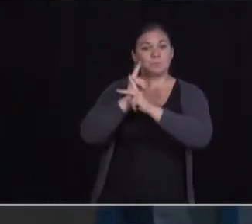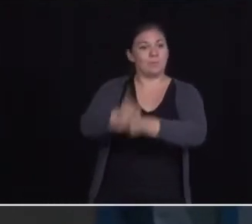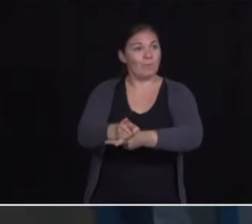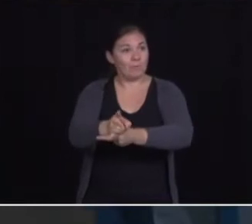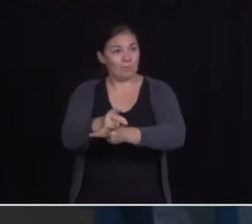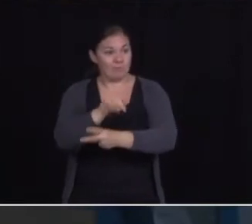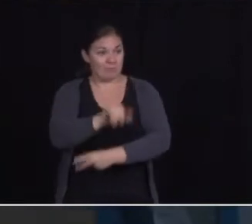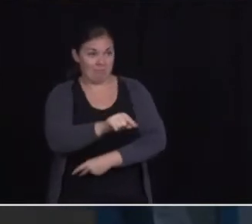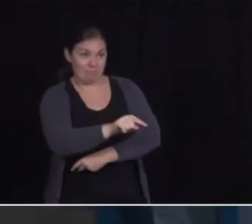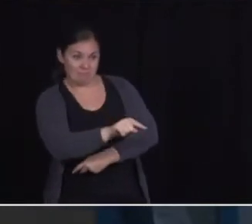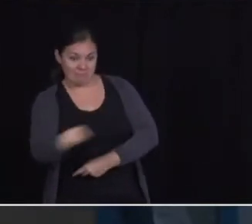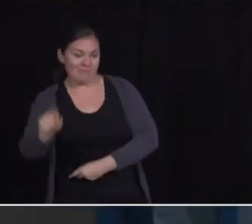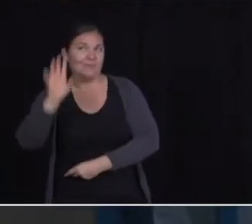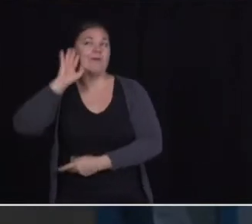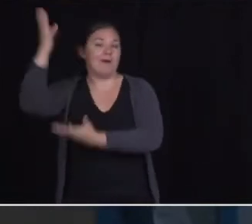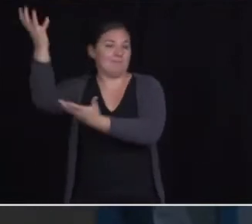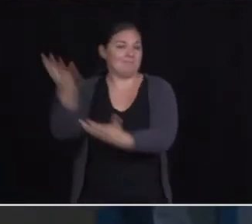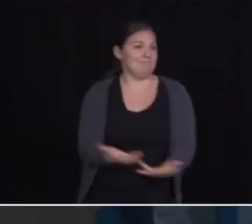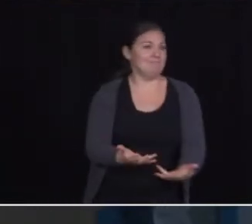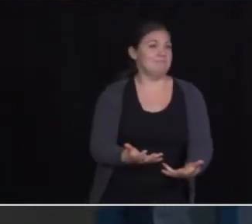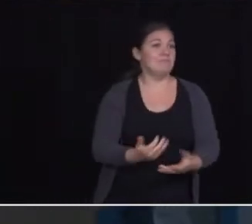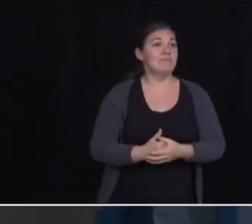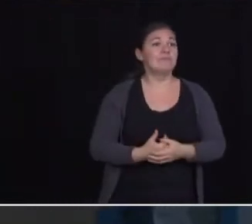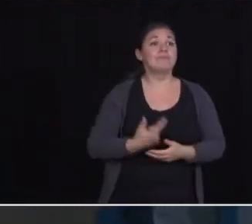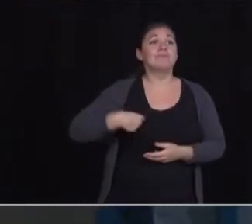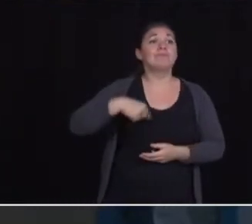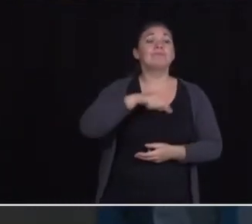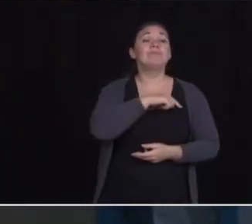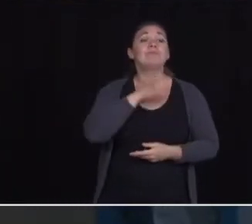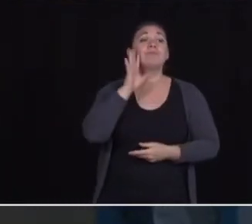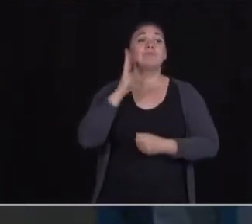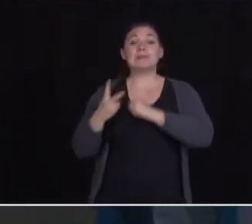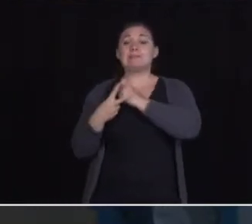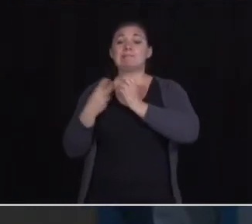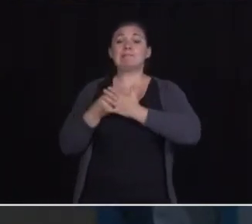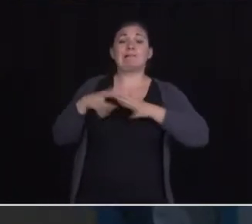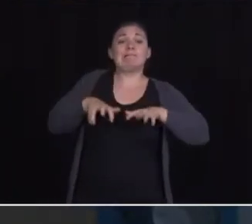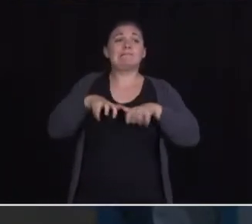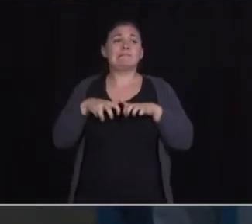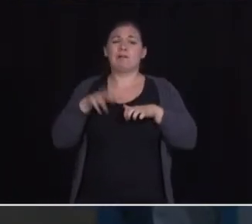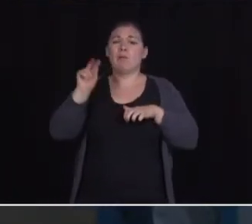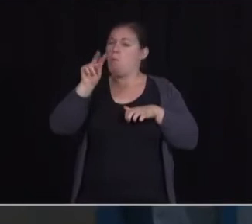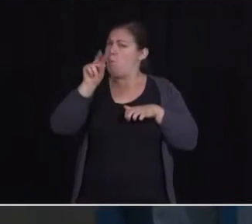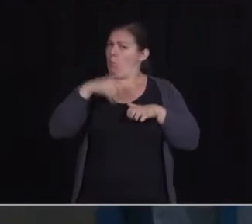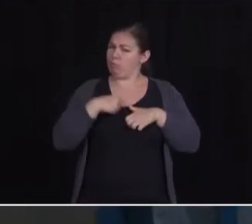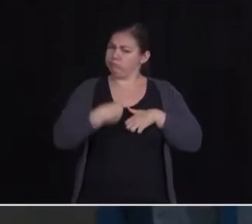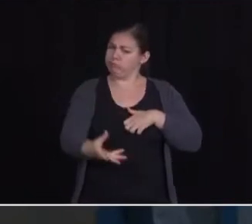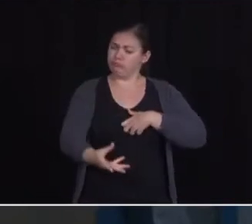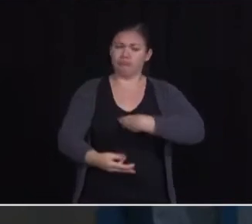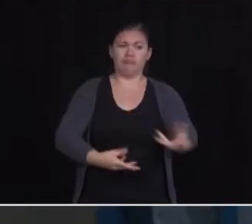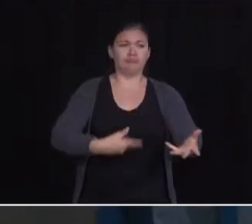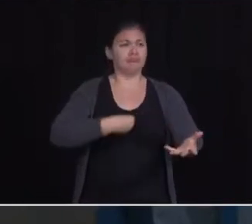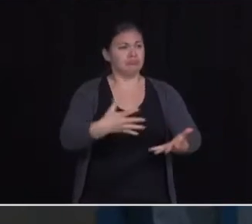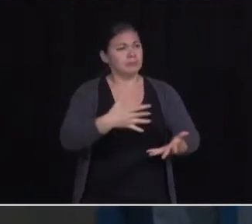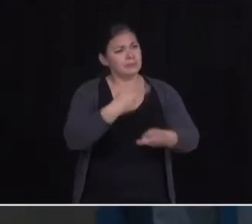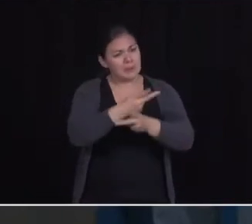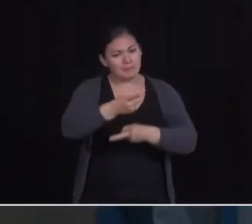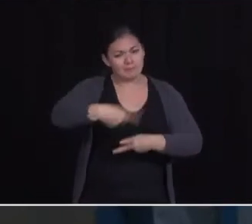spare any expense to keep you going right now. We won't spare any expense to support you through